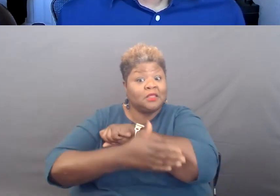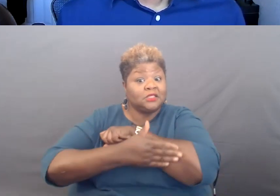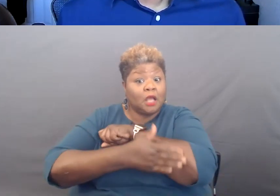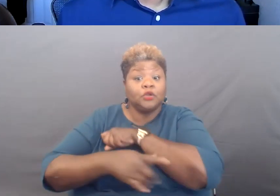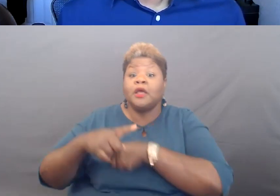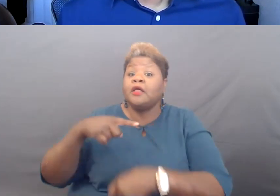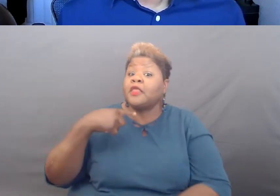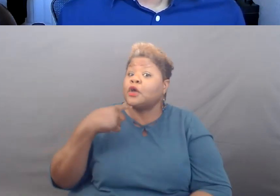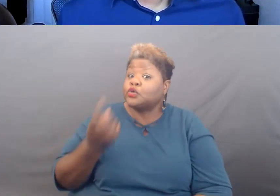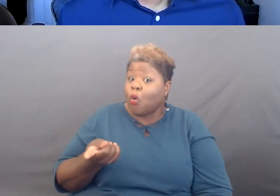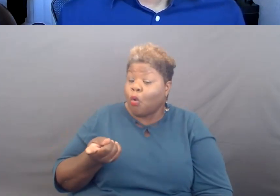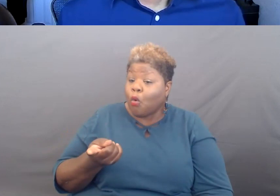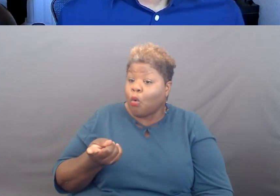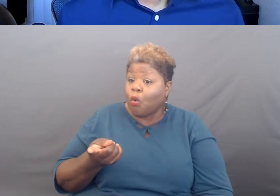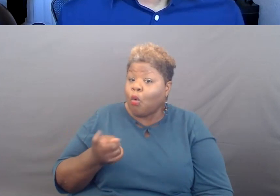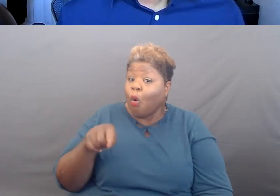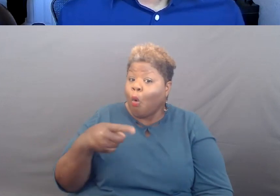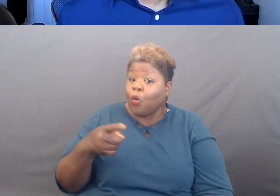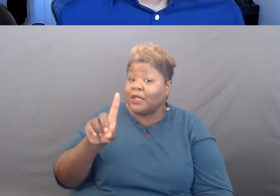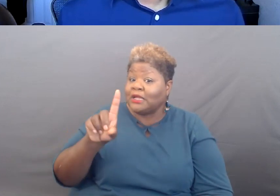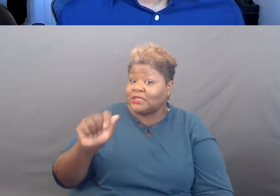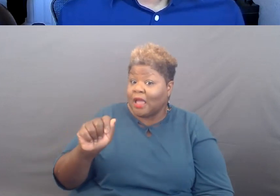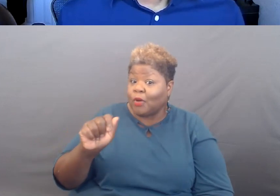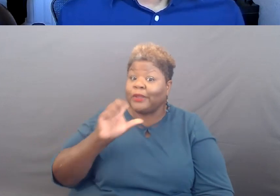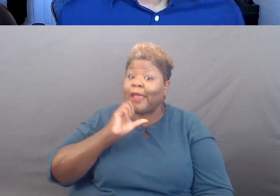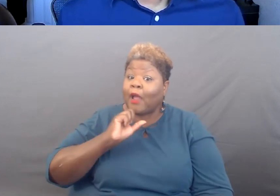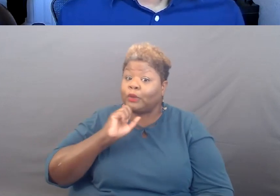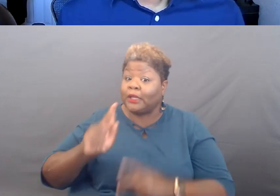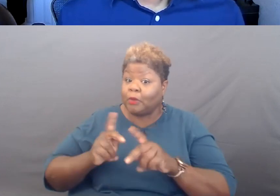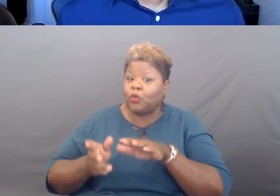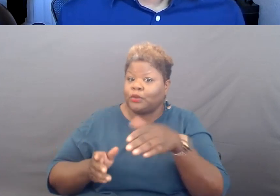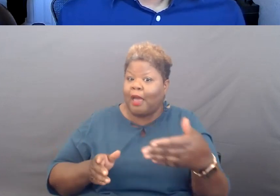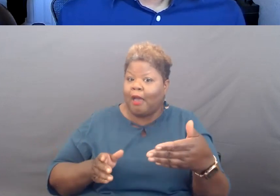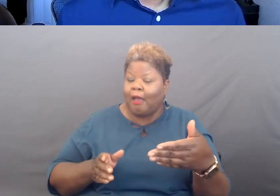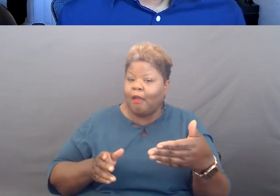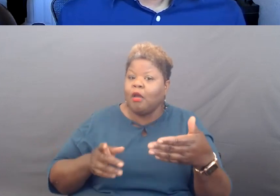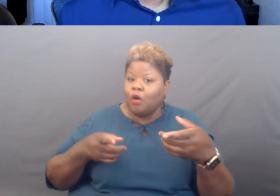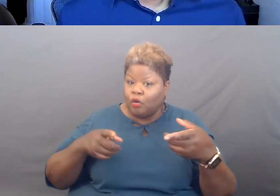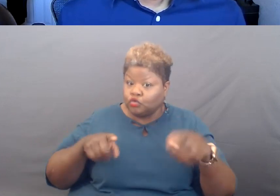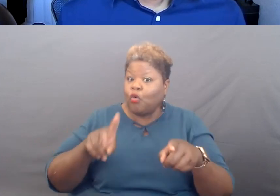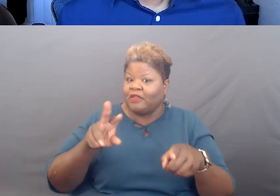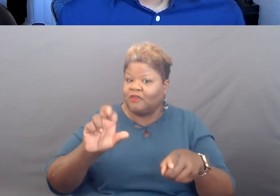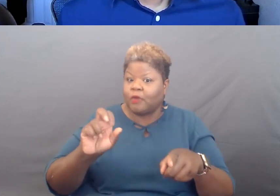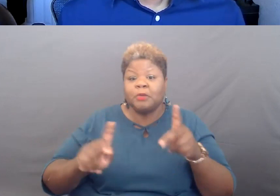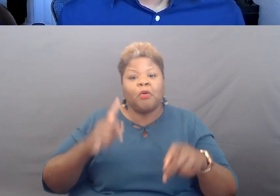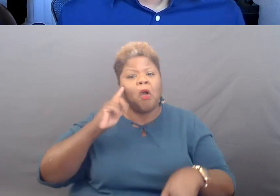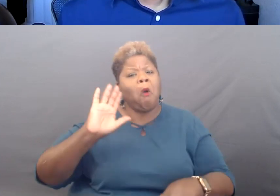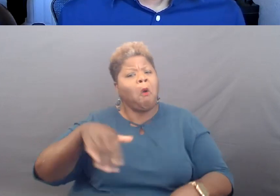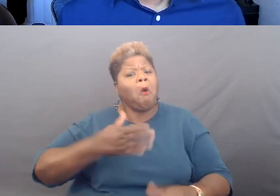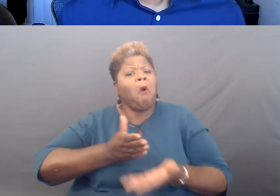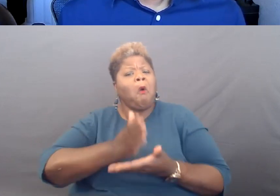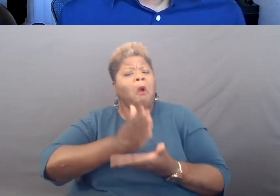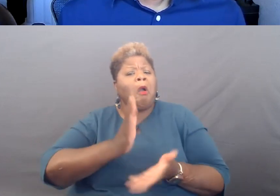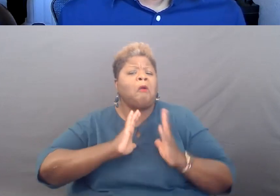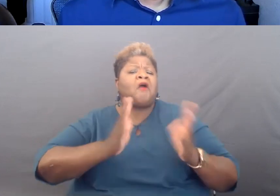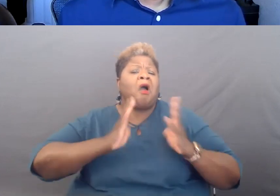only disabled and elderly people would die from this virus, and people thought, okay, that's fine. I'm okay with that risk. I'm okay with doing whatever